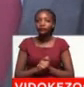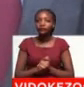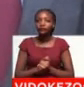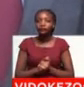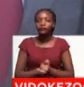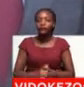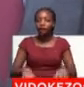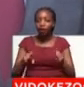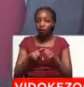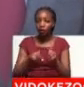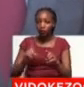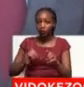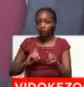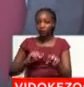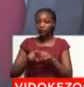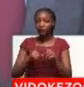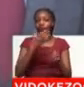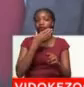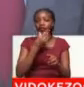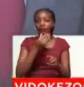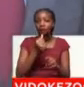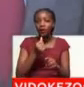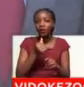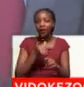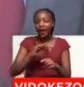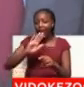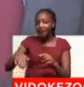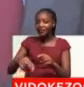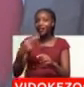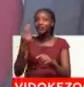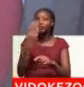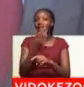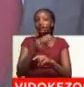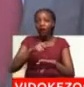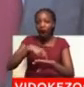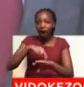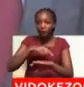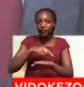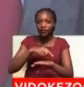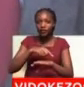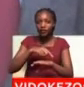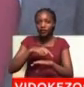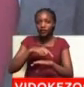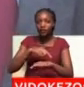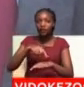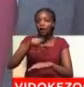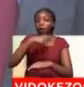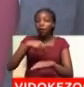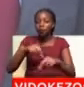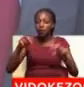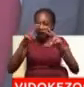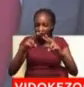Ladies and gentlemen, in the last 24 hours, we have screened